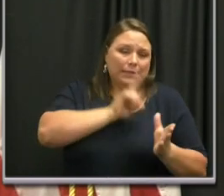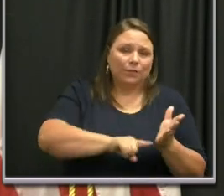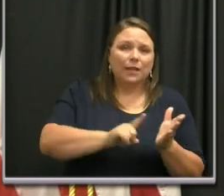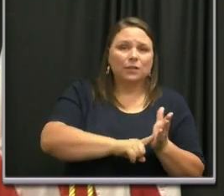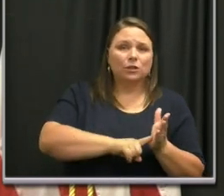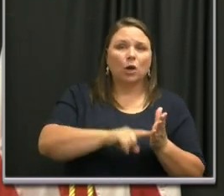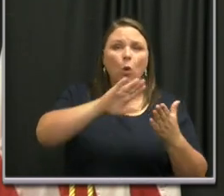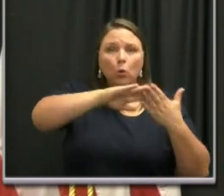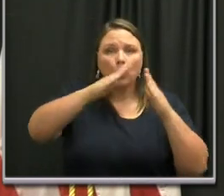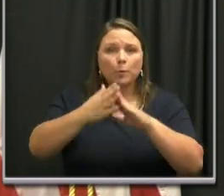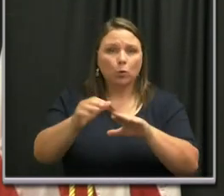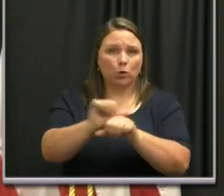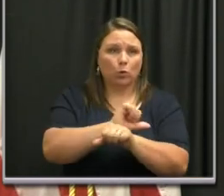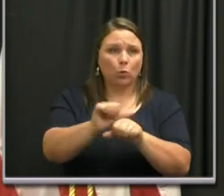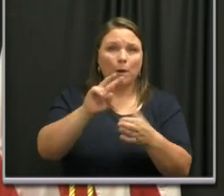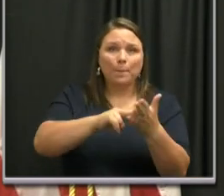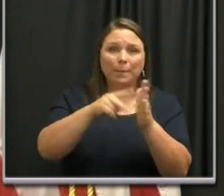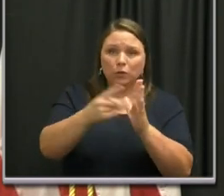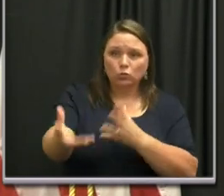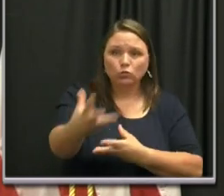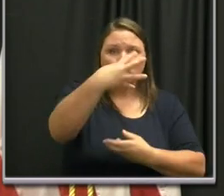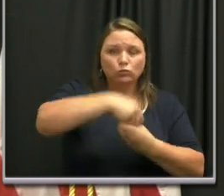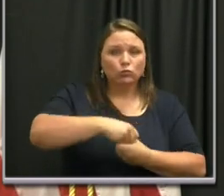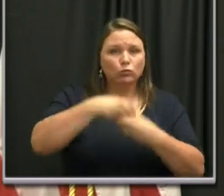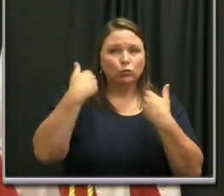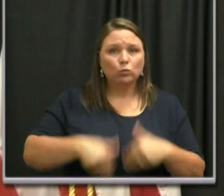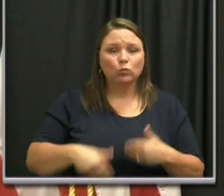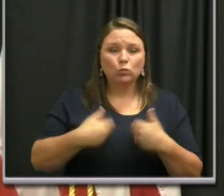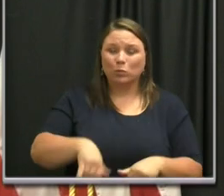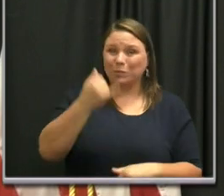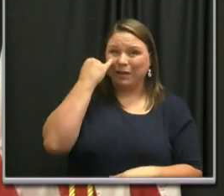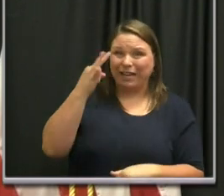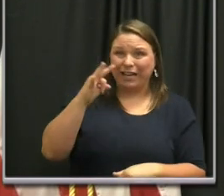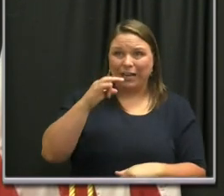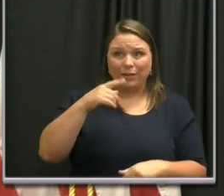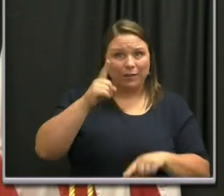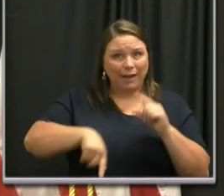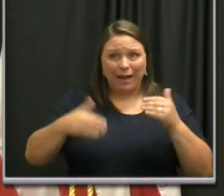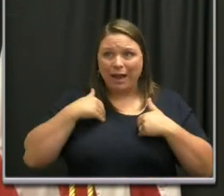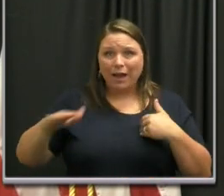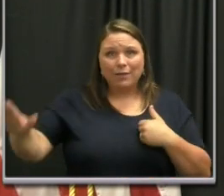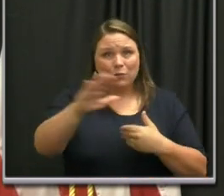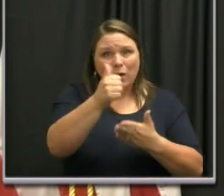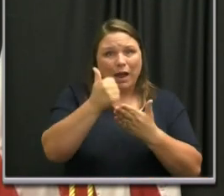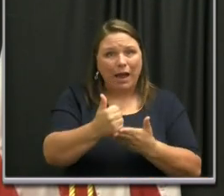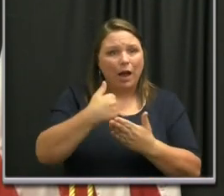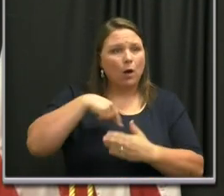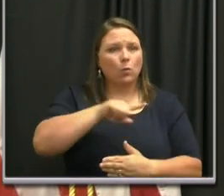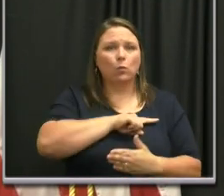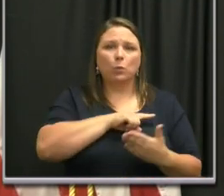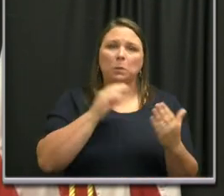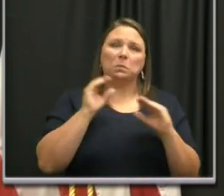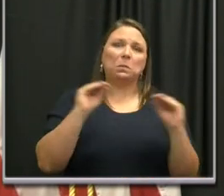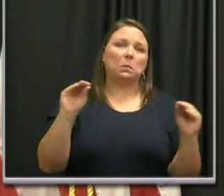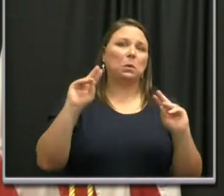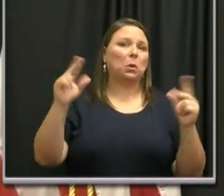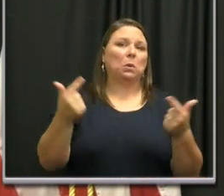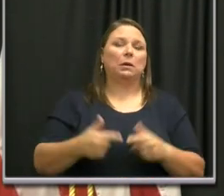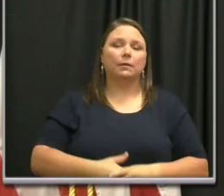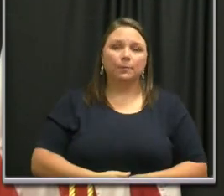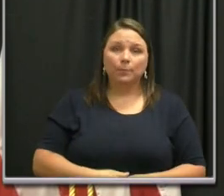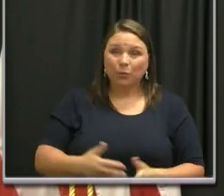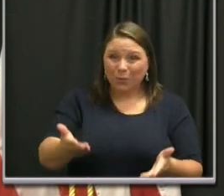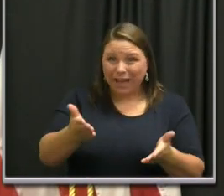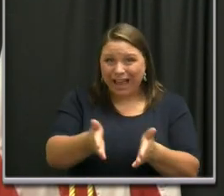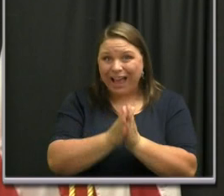department would be somewhat helpless without the assistance of the public. So we invite your assistance. We want to make sure